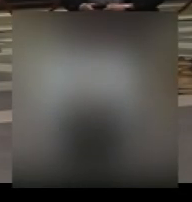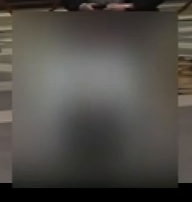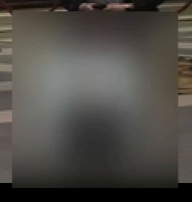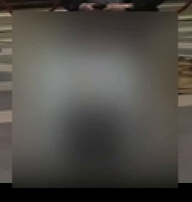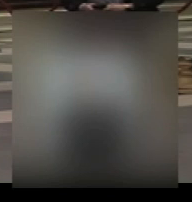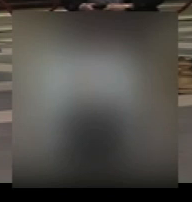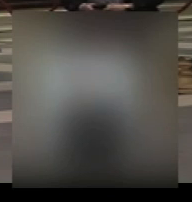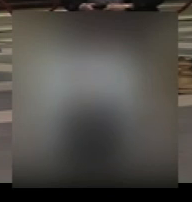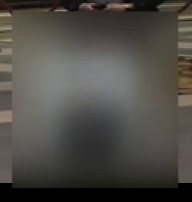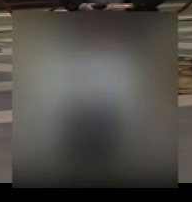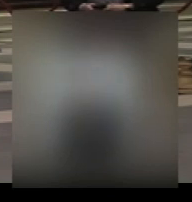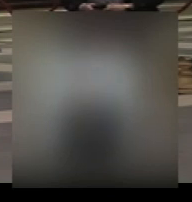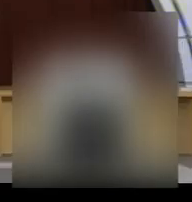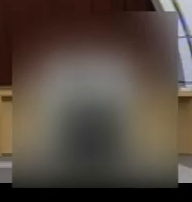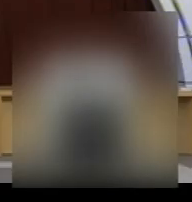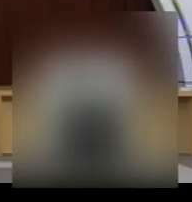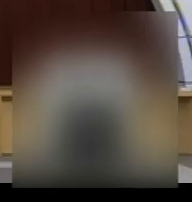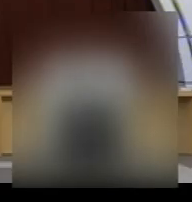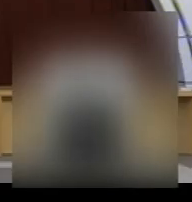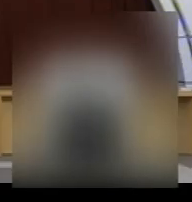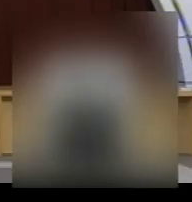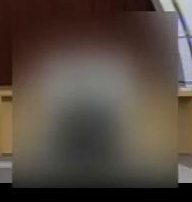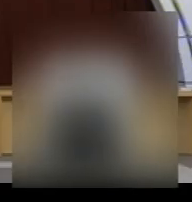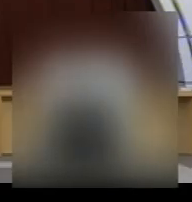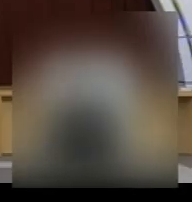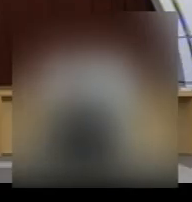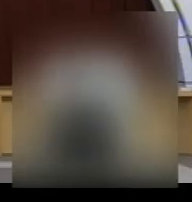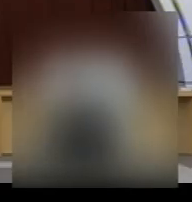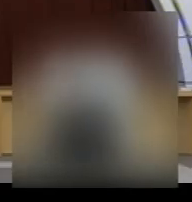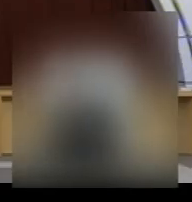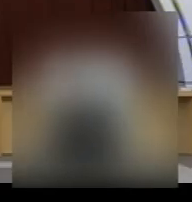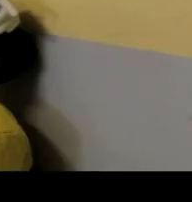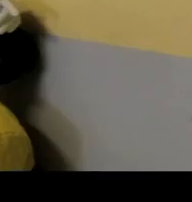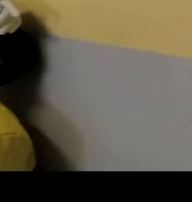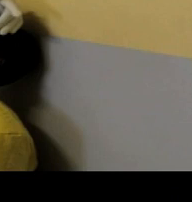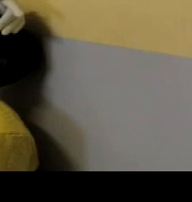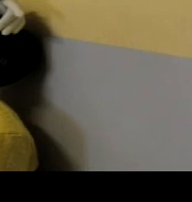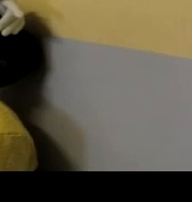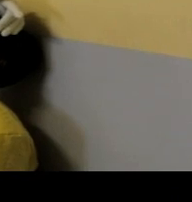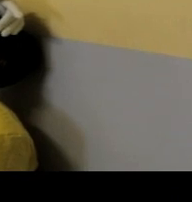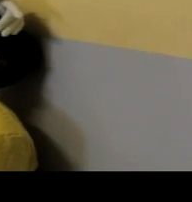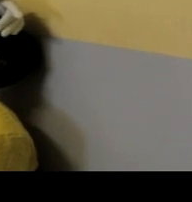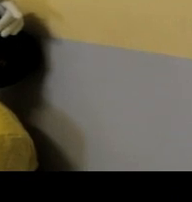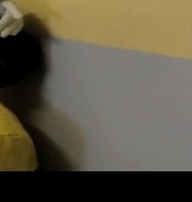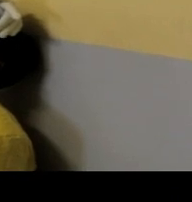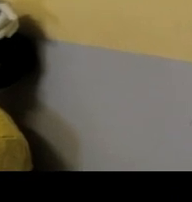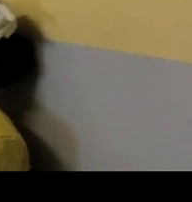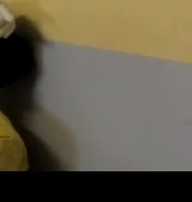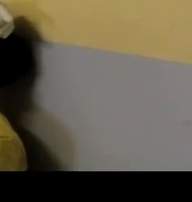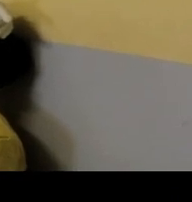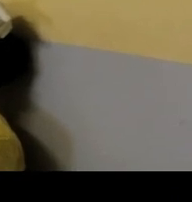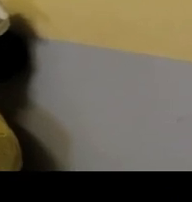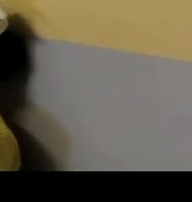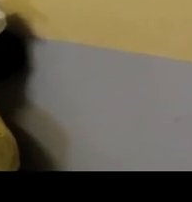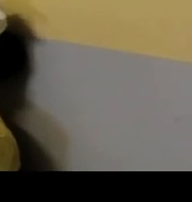BA.4 and probably B.5 sublineage of the Omicron variants. Namibia is currently battling its fifth